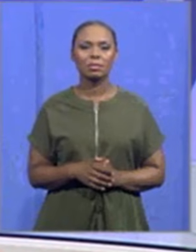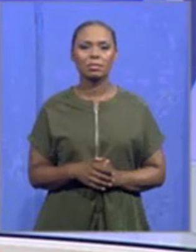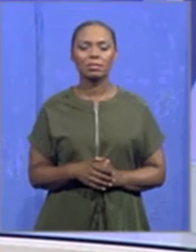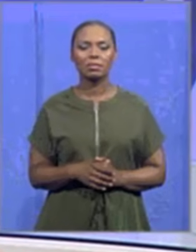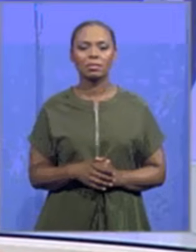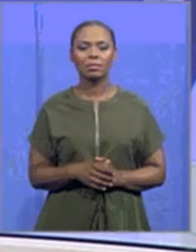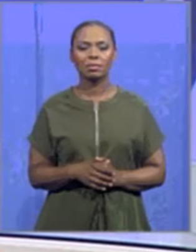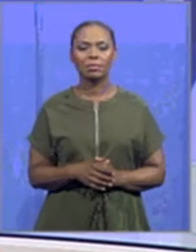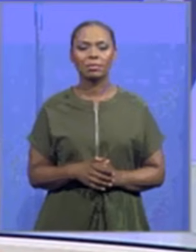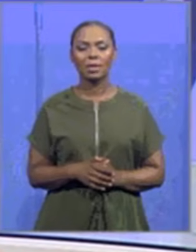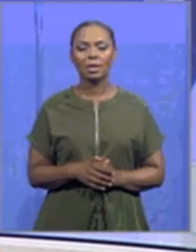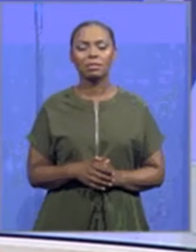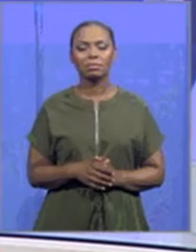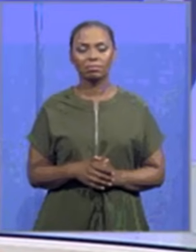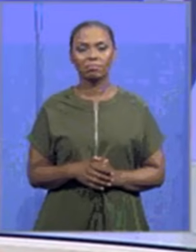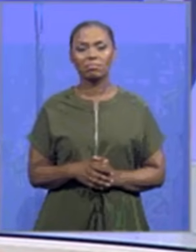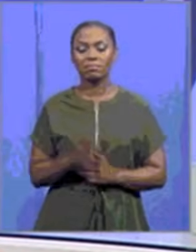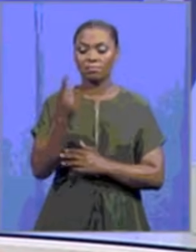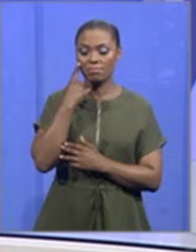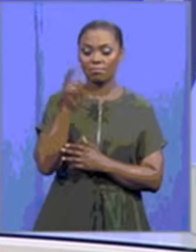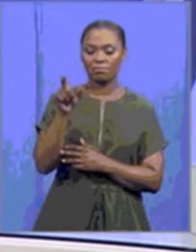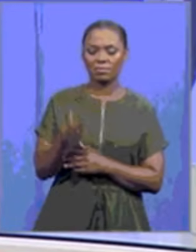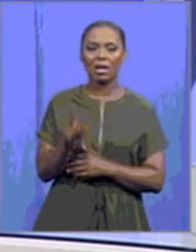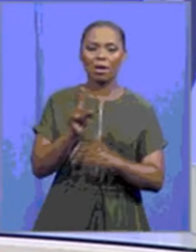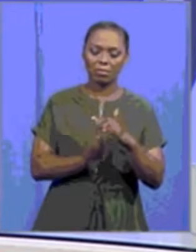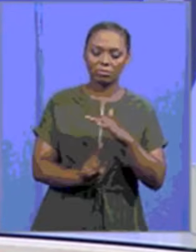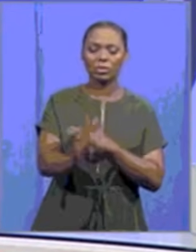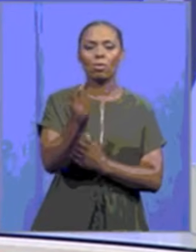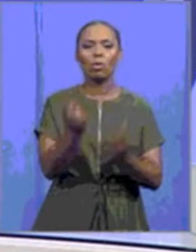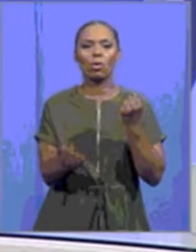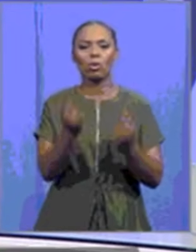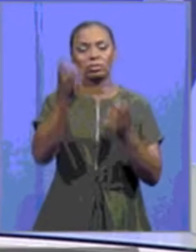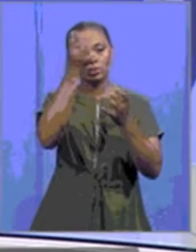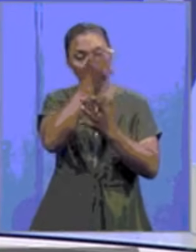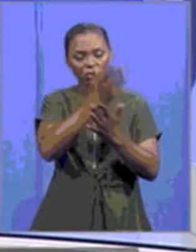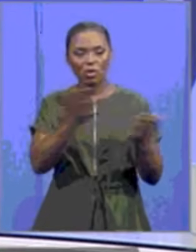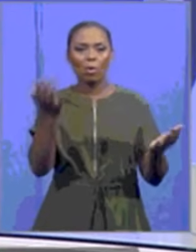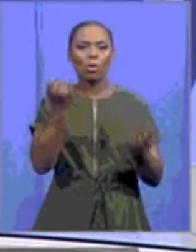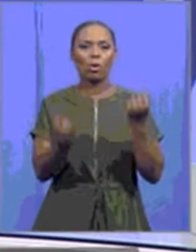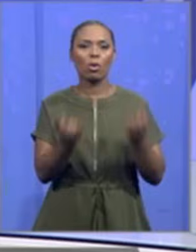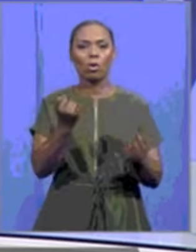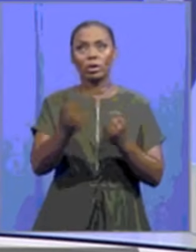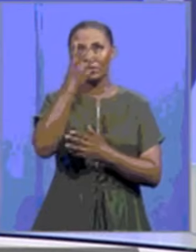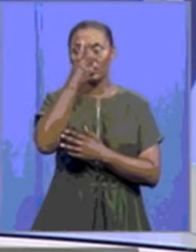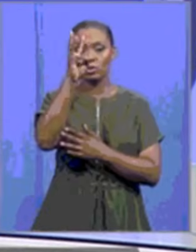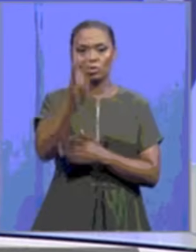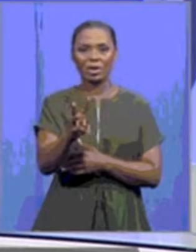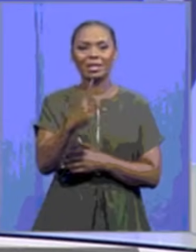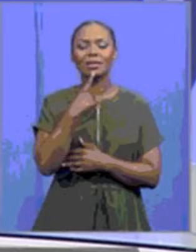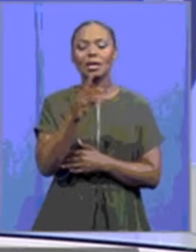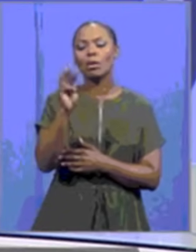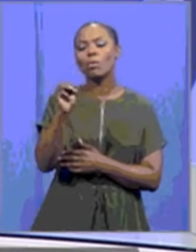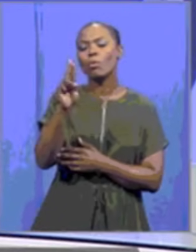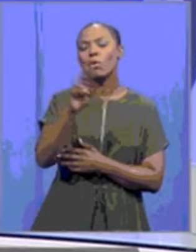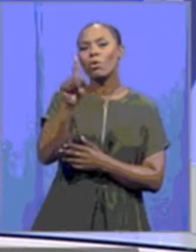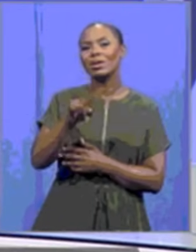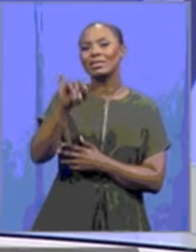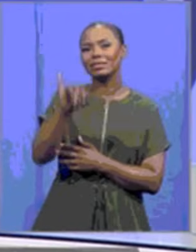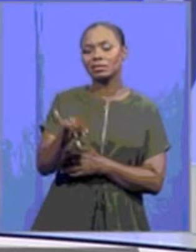Hlatse ya mathomo ya tsheko ka gare ga tsheko e buditše kgorokgolo tsheko ka Pretoria gore Muzi Sibiya e